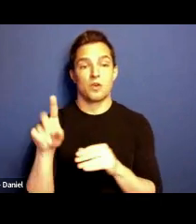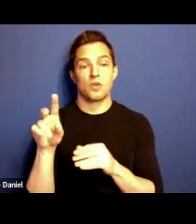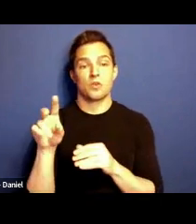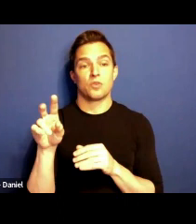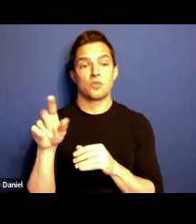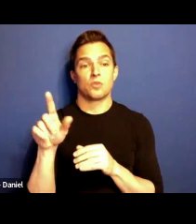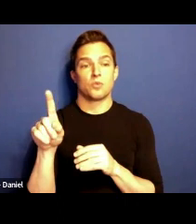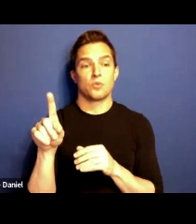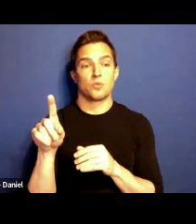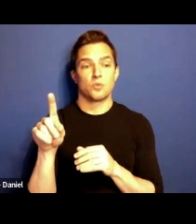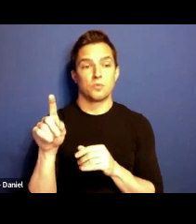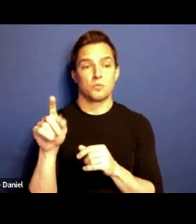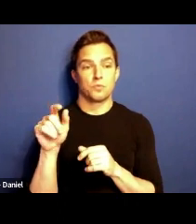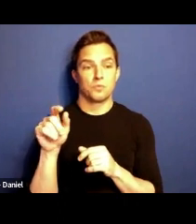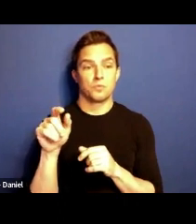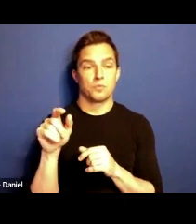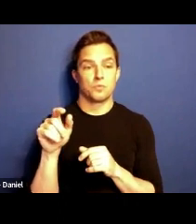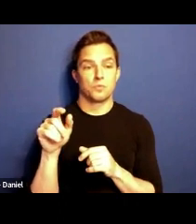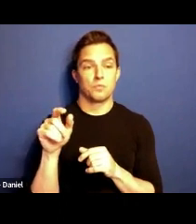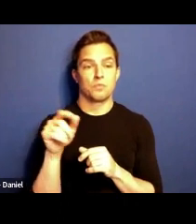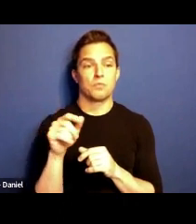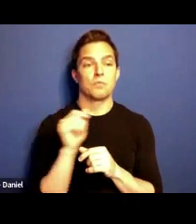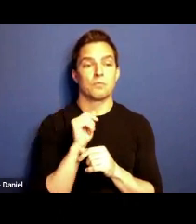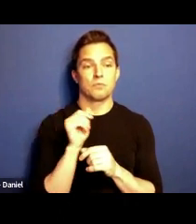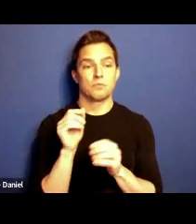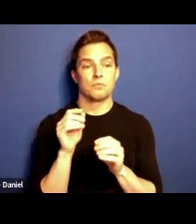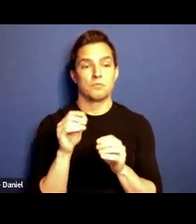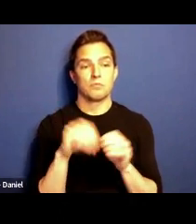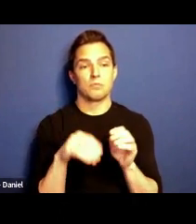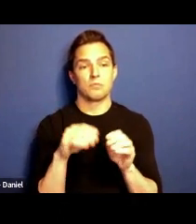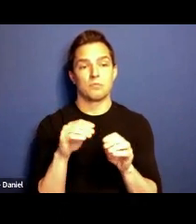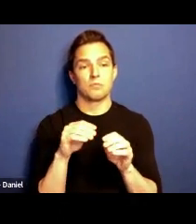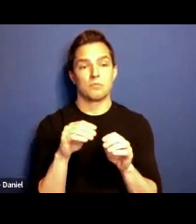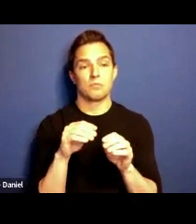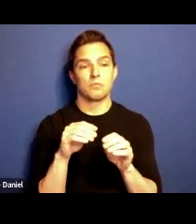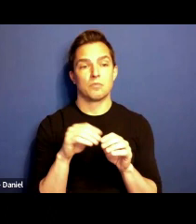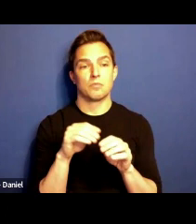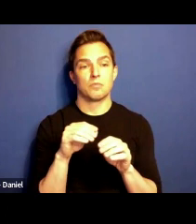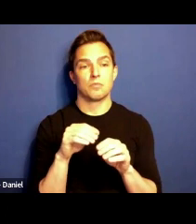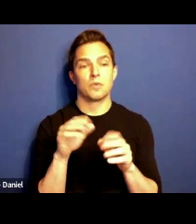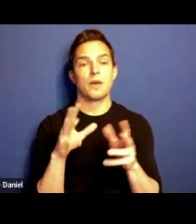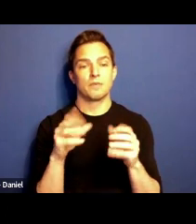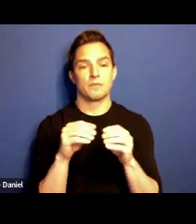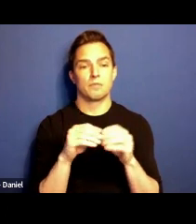124.5 rate of people in a inpatient residential treatment or a nursing